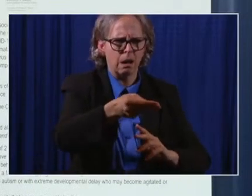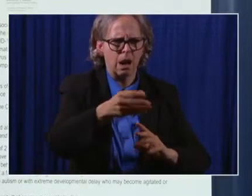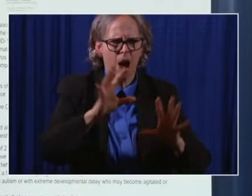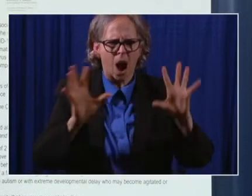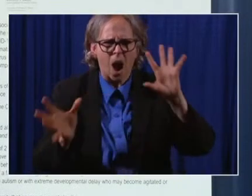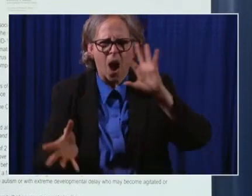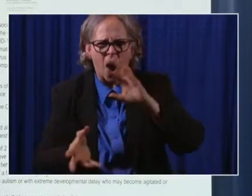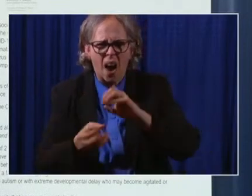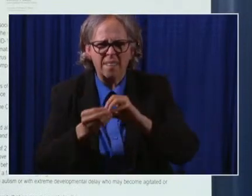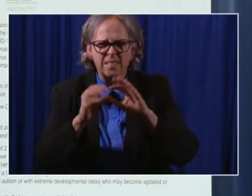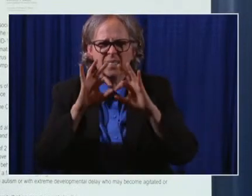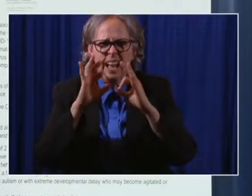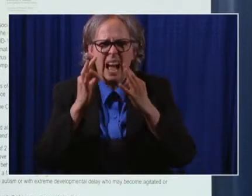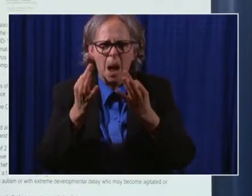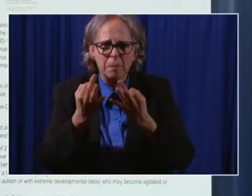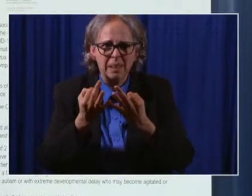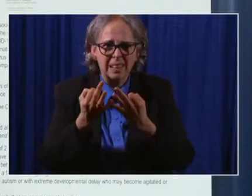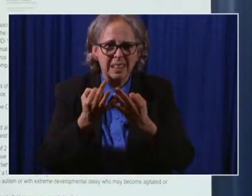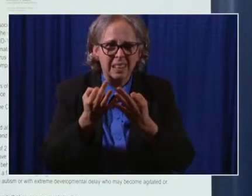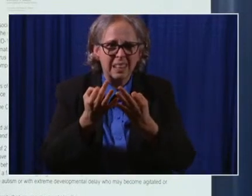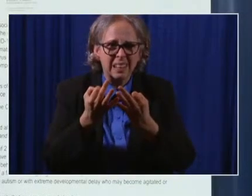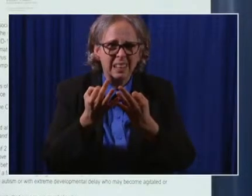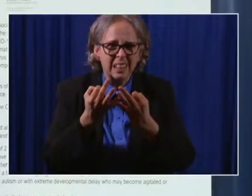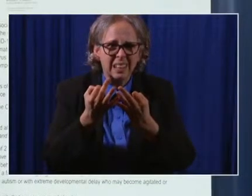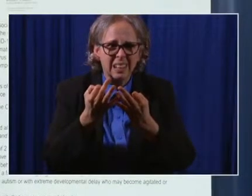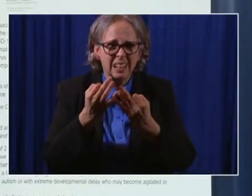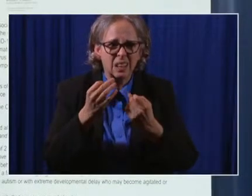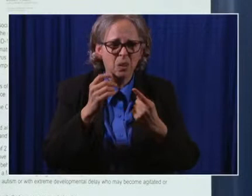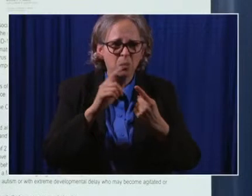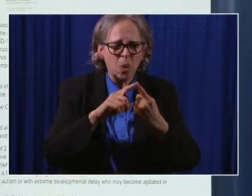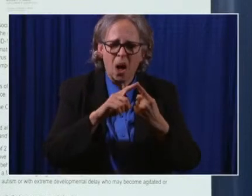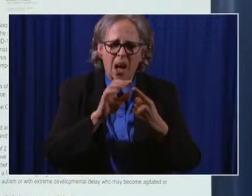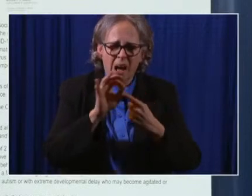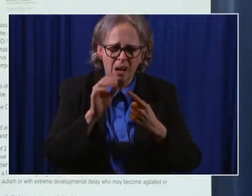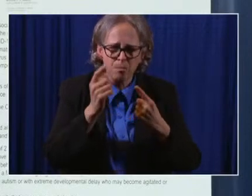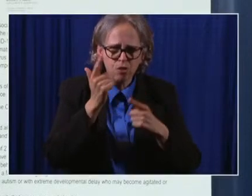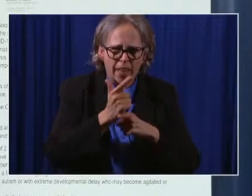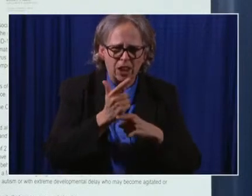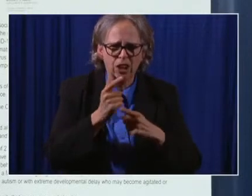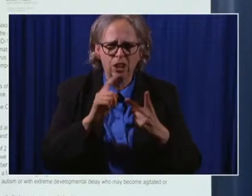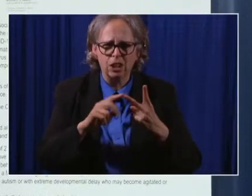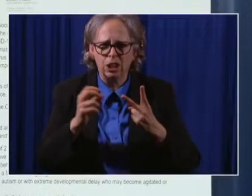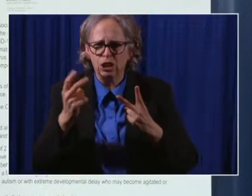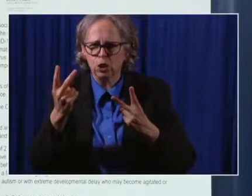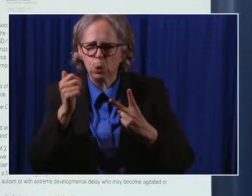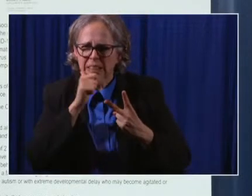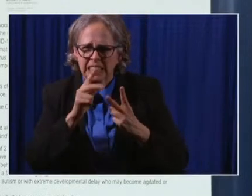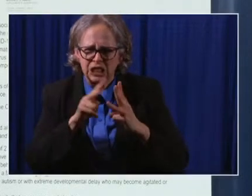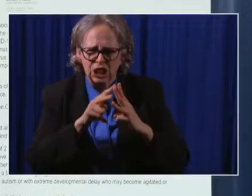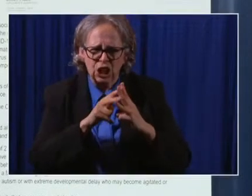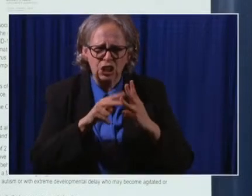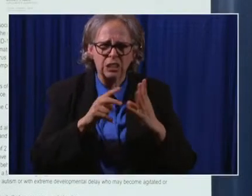brother, 2 sisters, a sister-in-law, and great-nephew all tested positive.